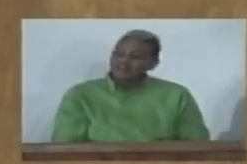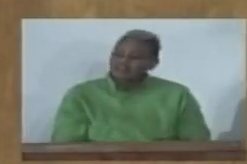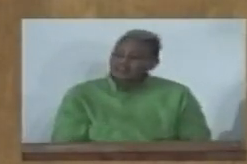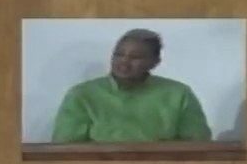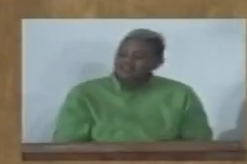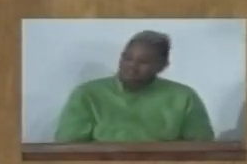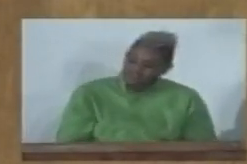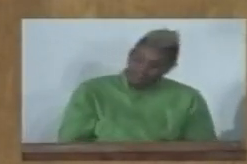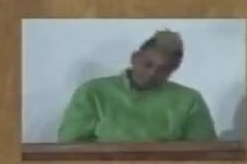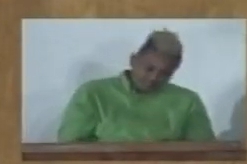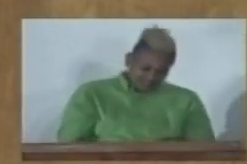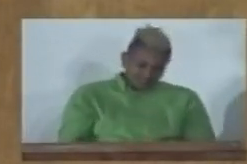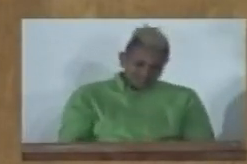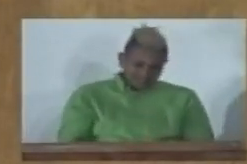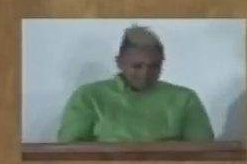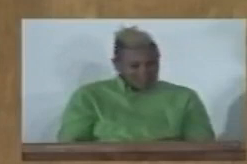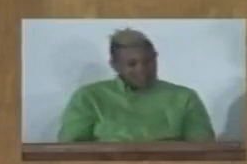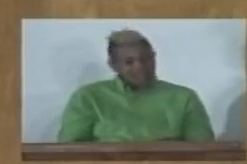know,